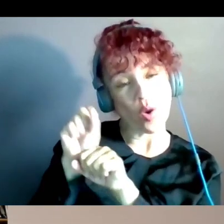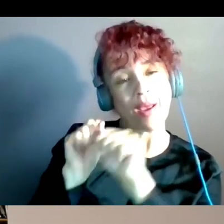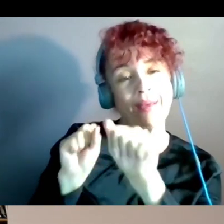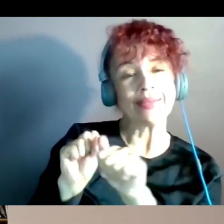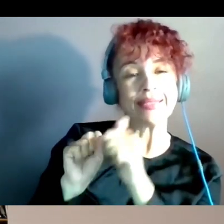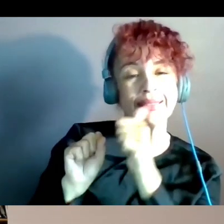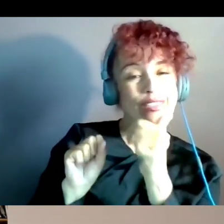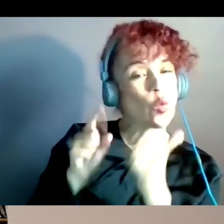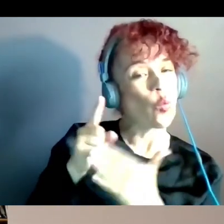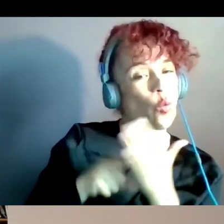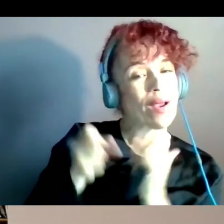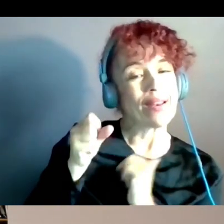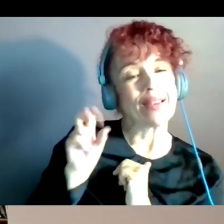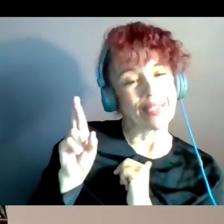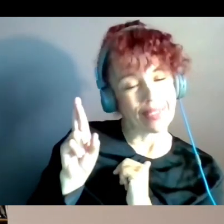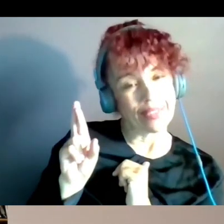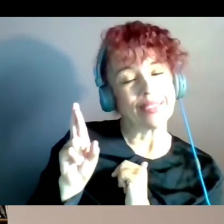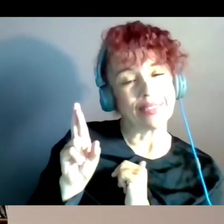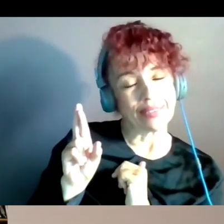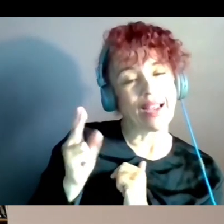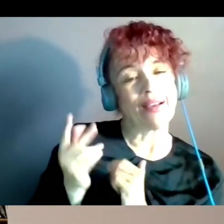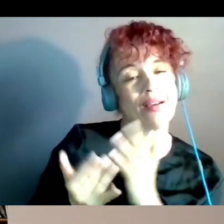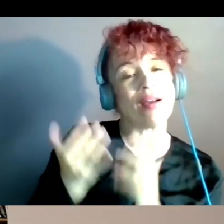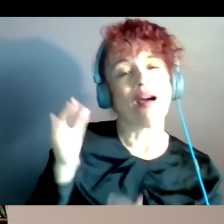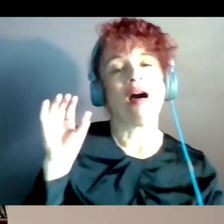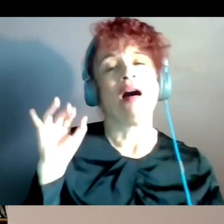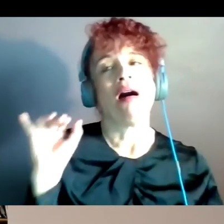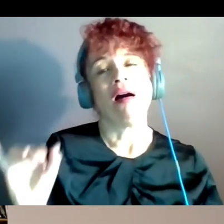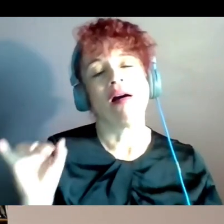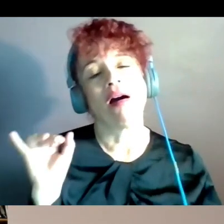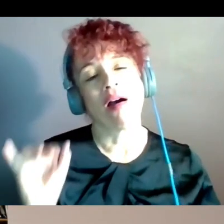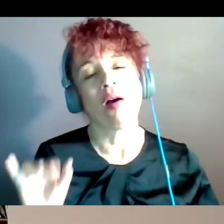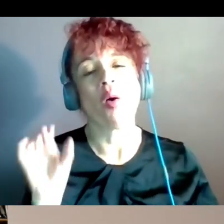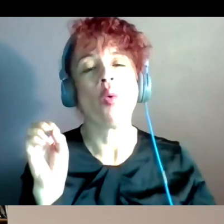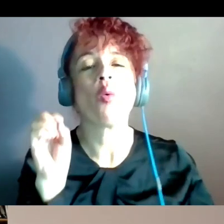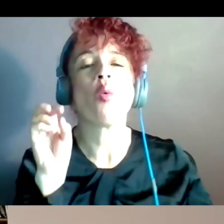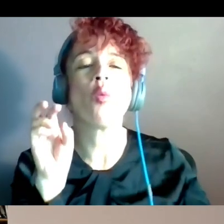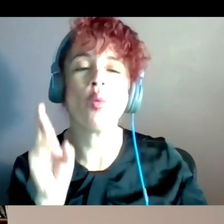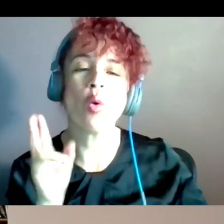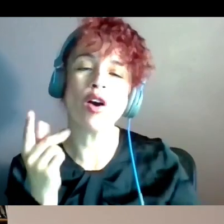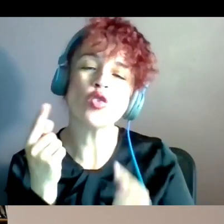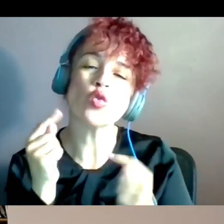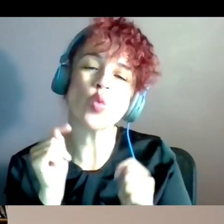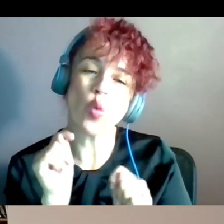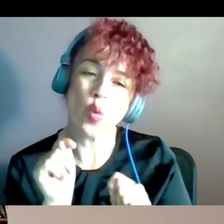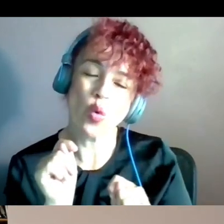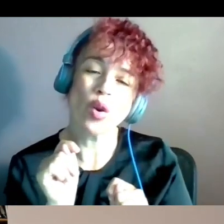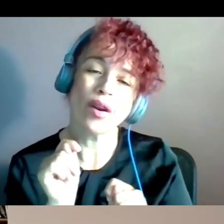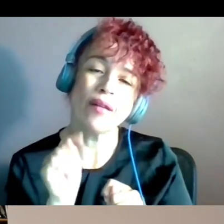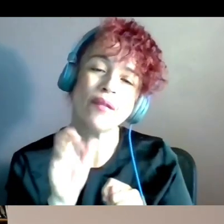twist or whatever would have been put aside as firewood Oh. or turned into ply for ornamental